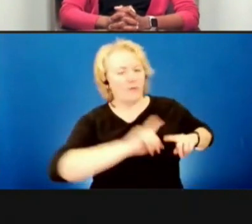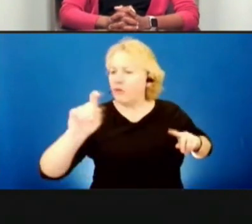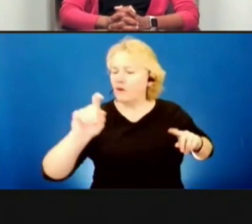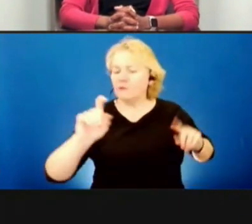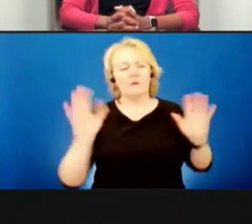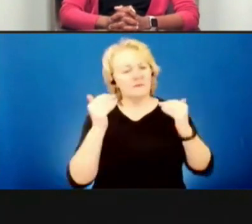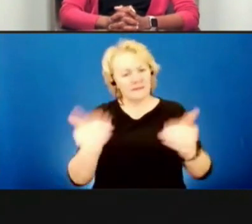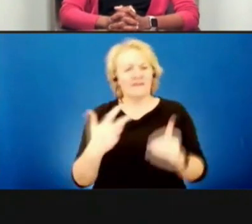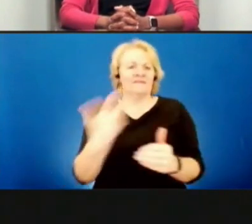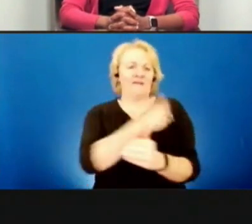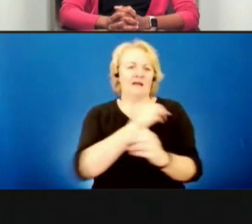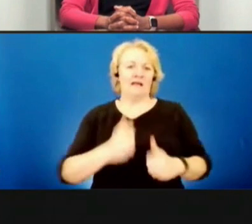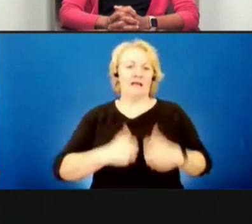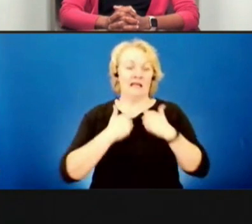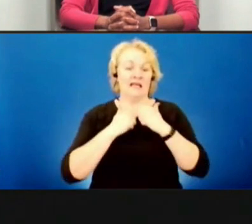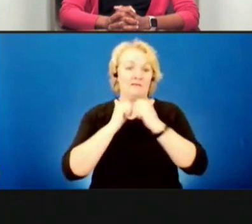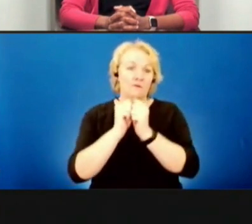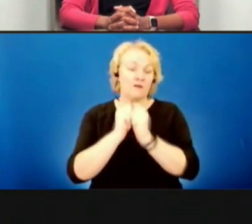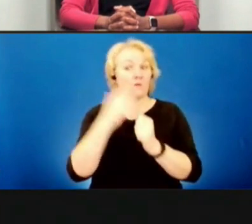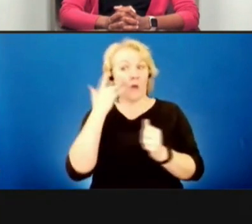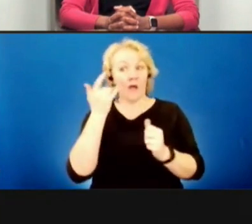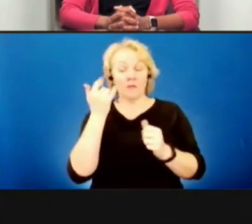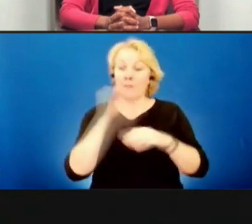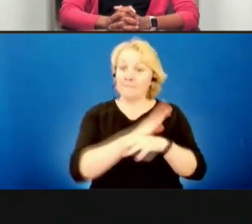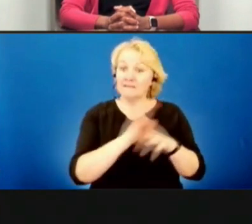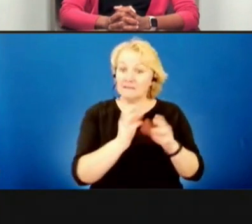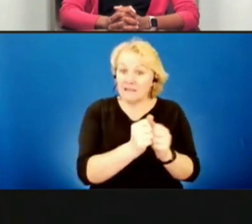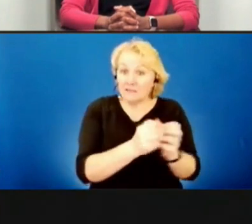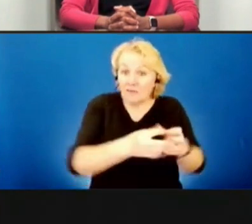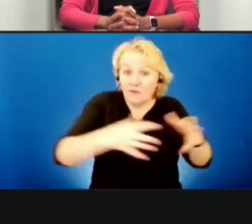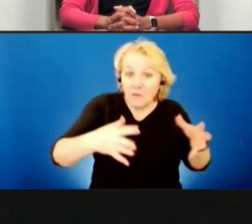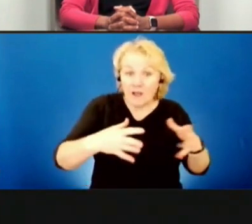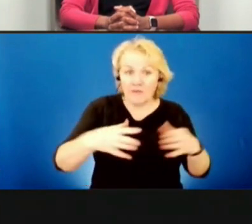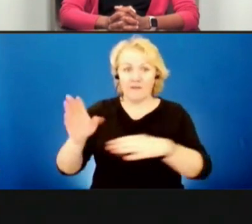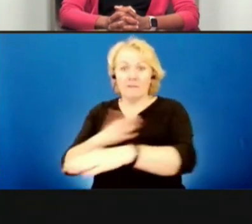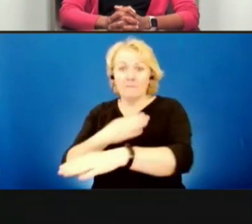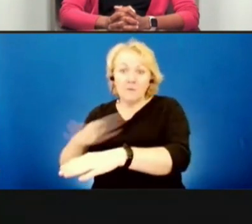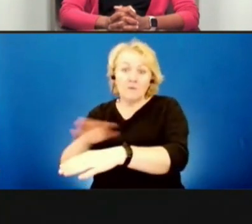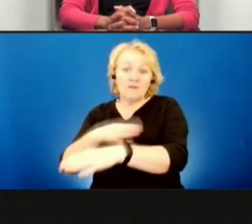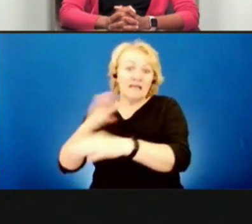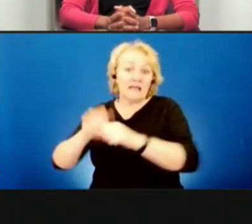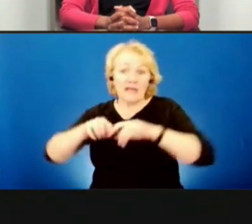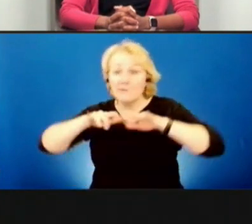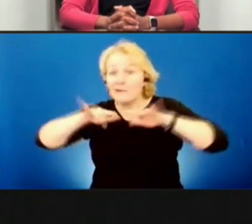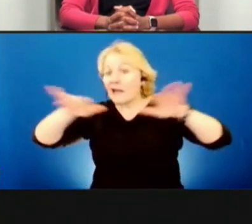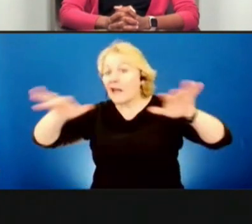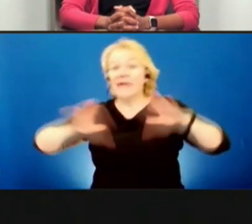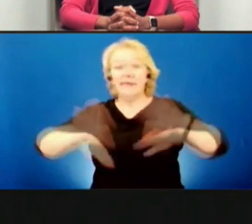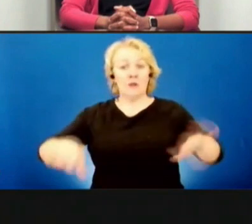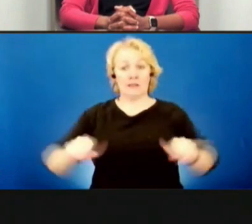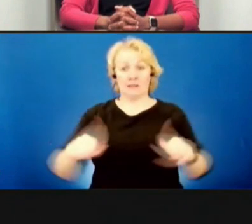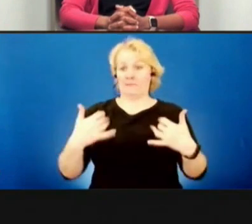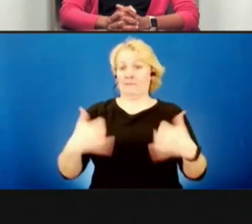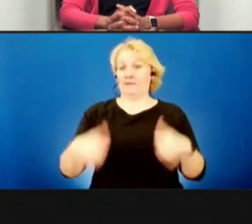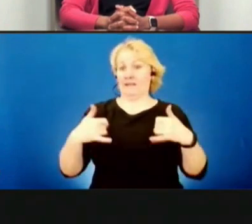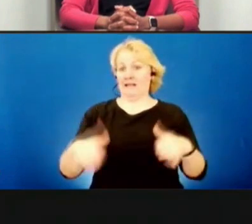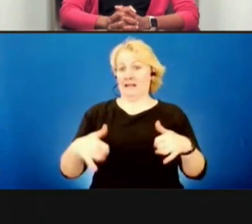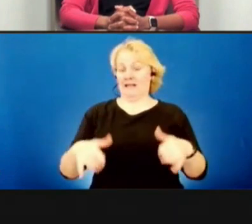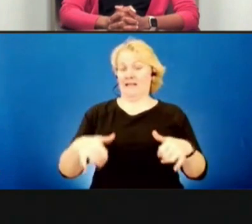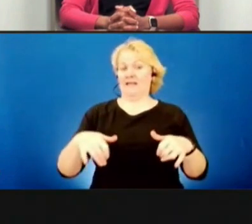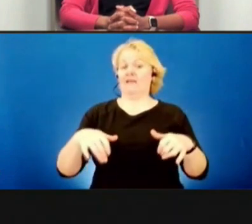work together so that our businesses can thrive, the music can play, and our children can play and go to school in